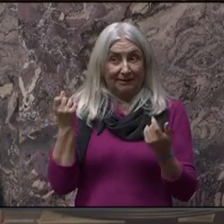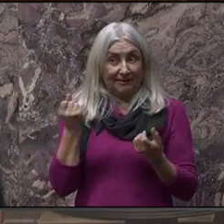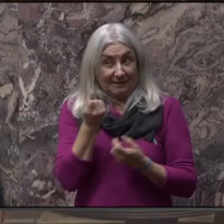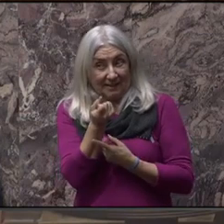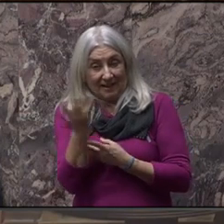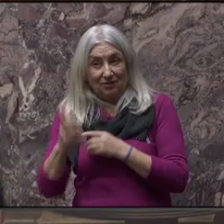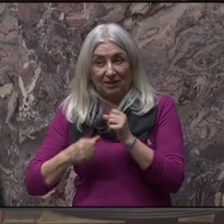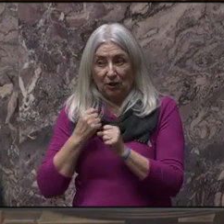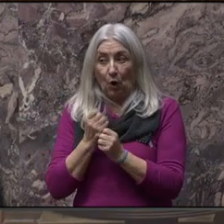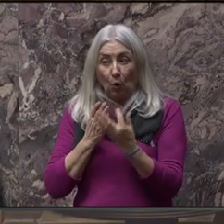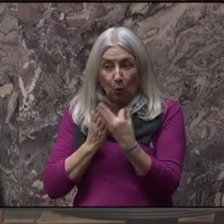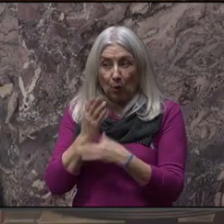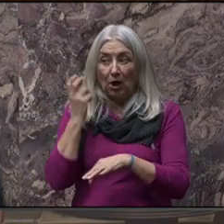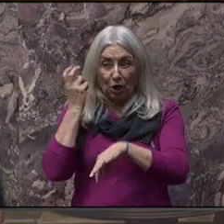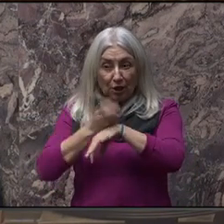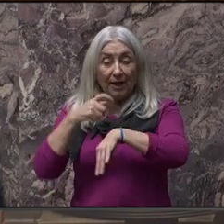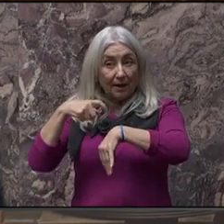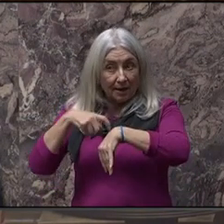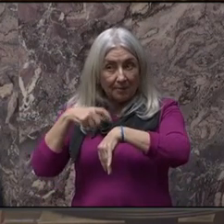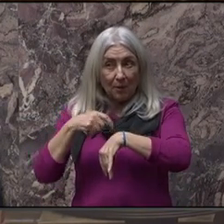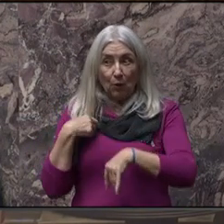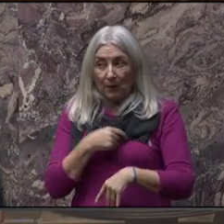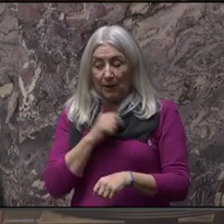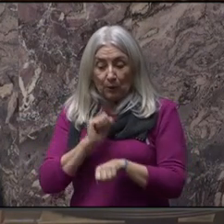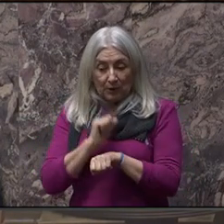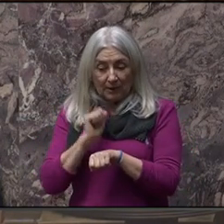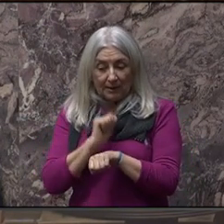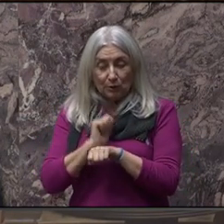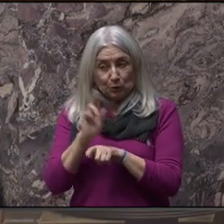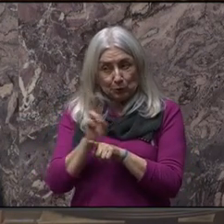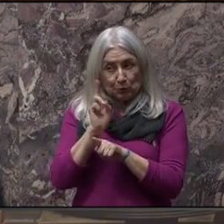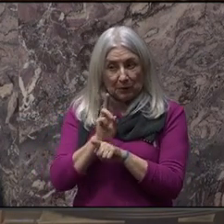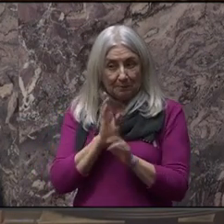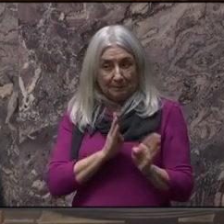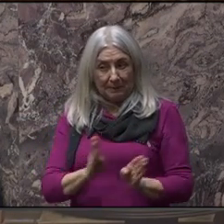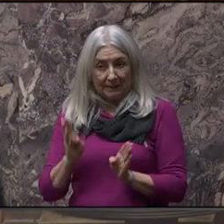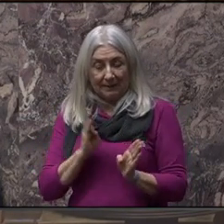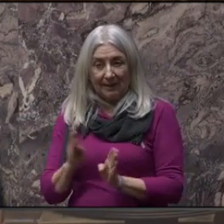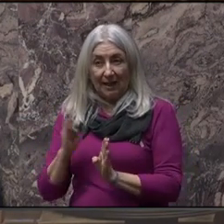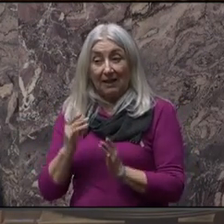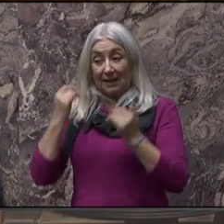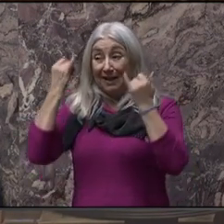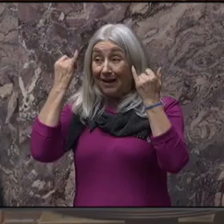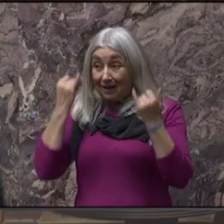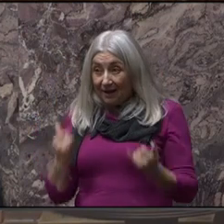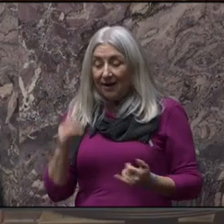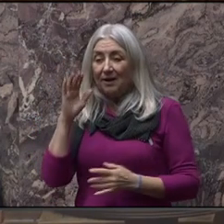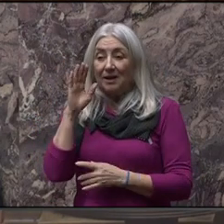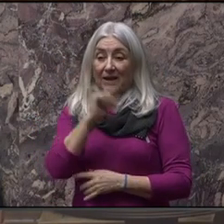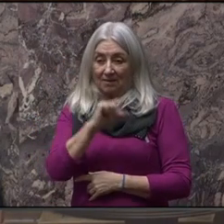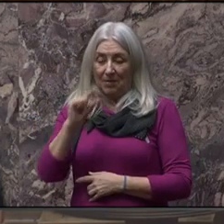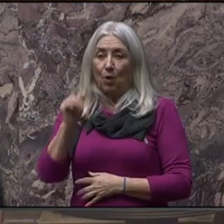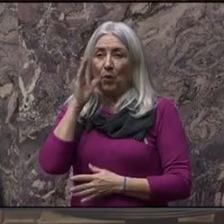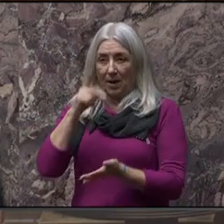challenging times, working together with a plan, your government is now in a position to pay you back,